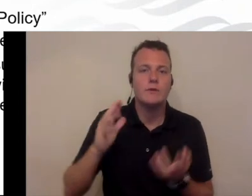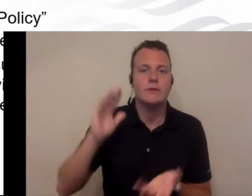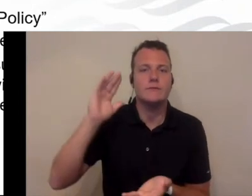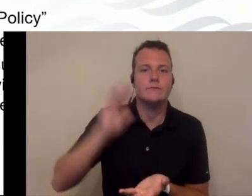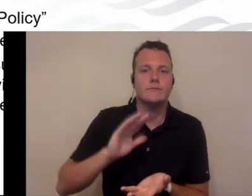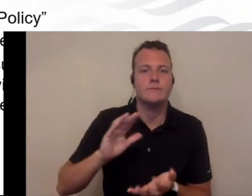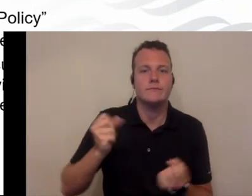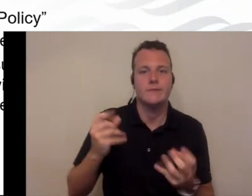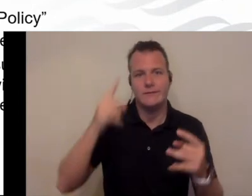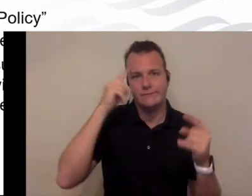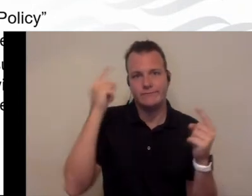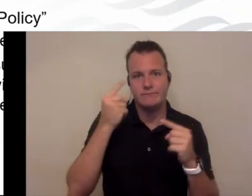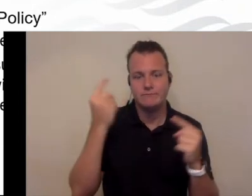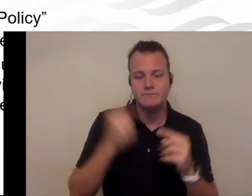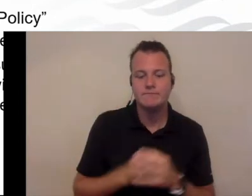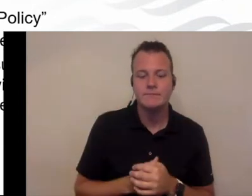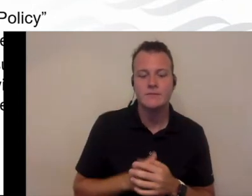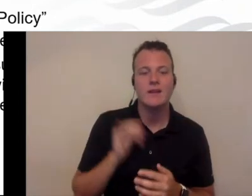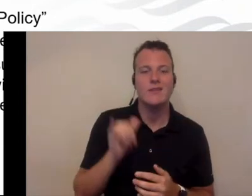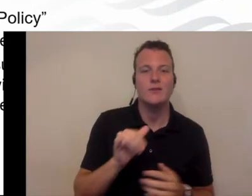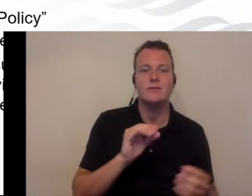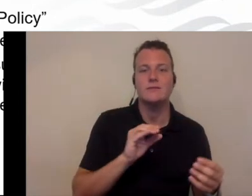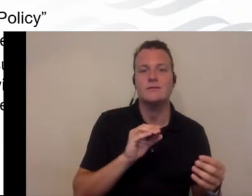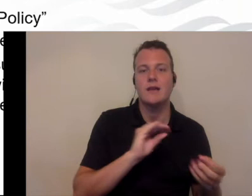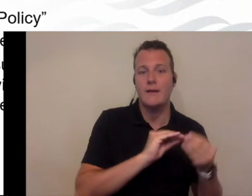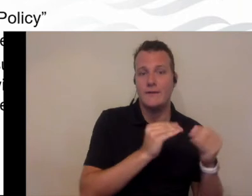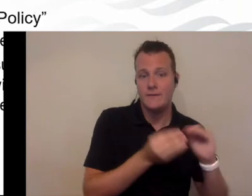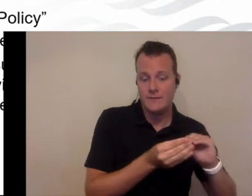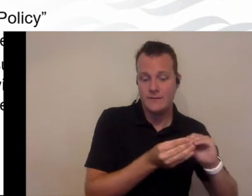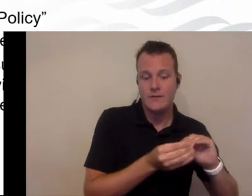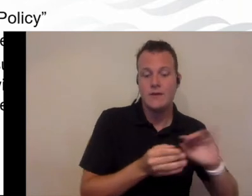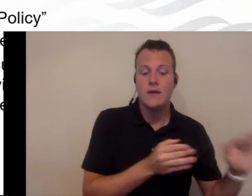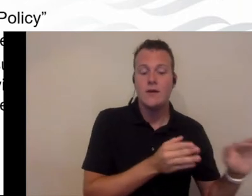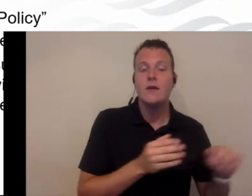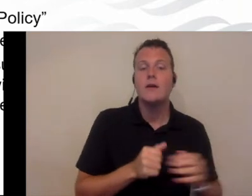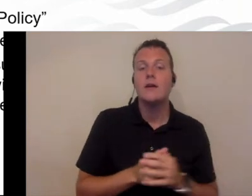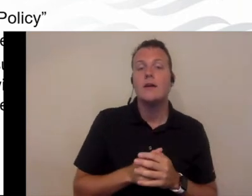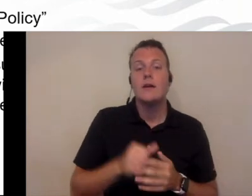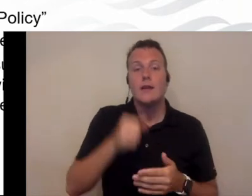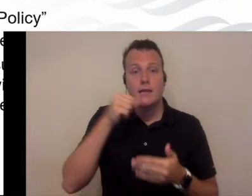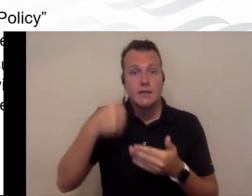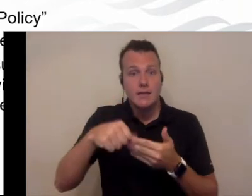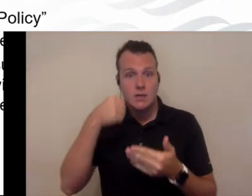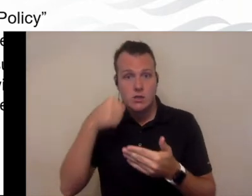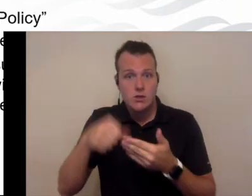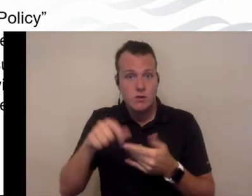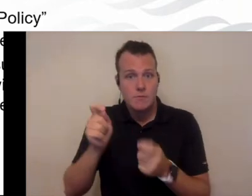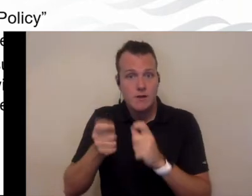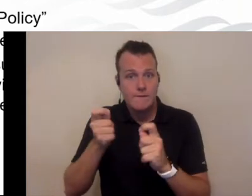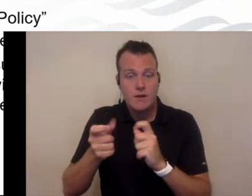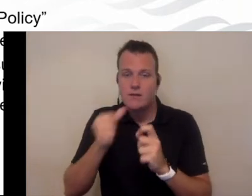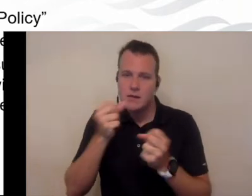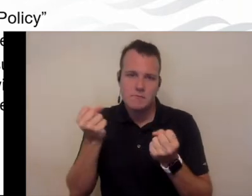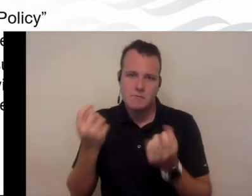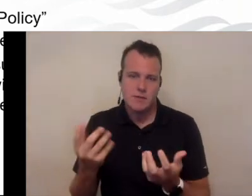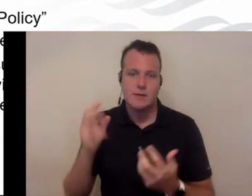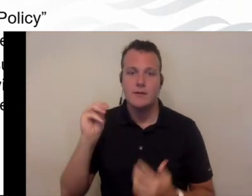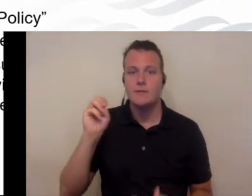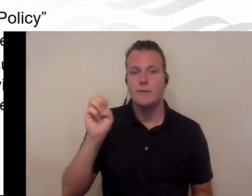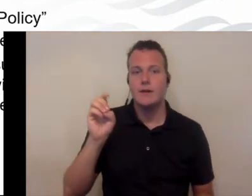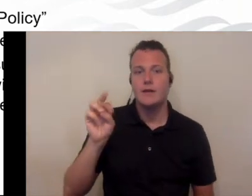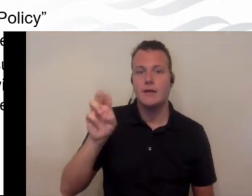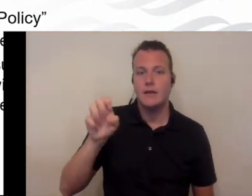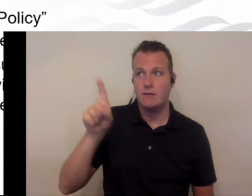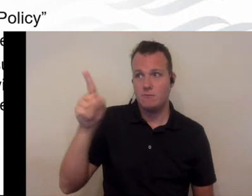headaches. Those are the numeric ones. The alphabetic ones are not very many. So Medicare